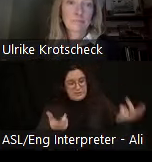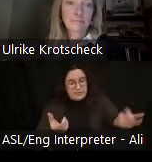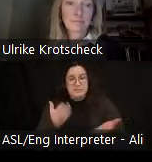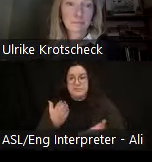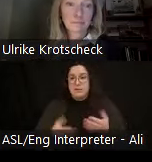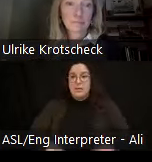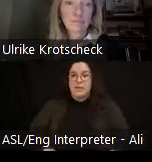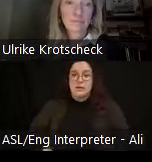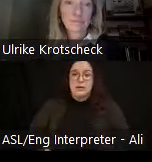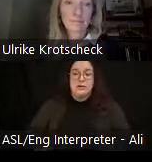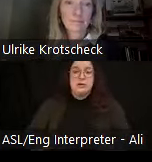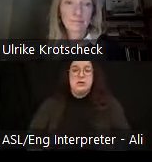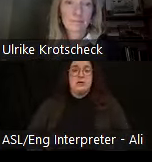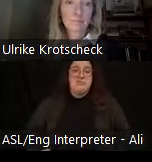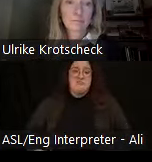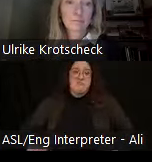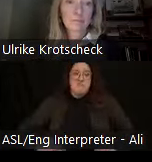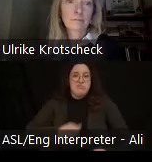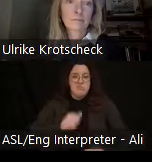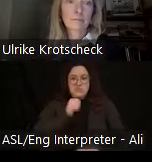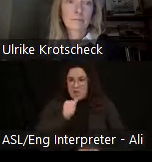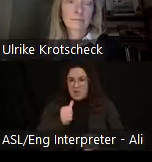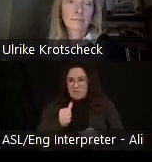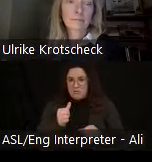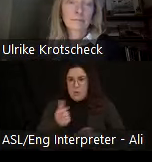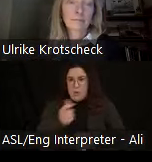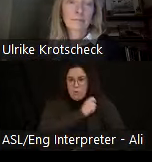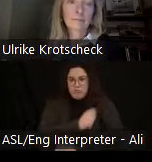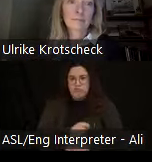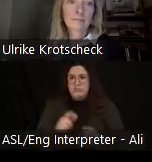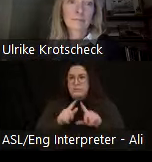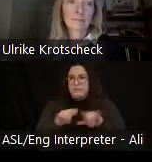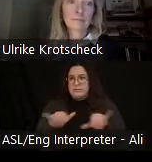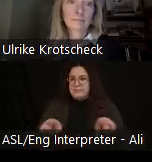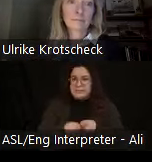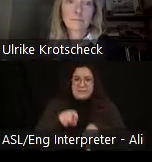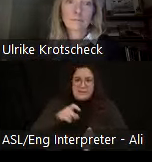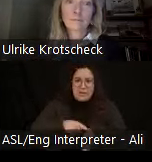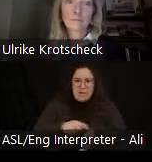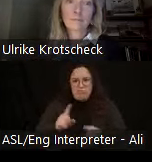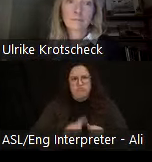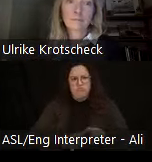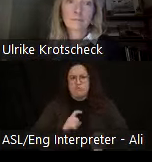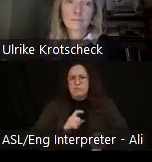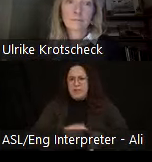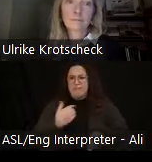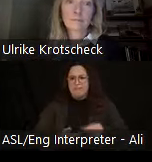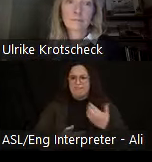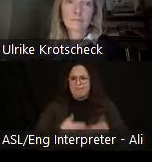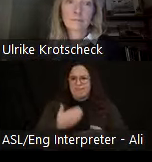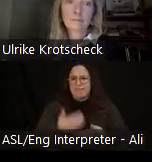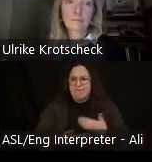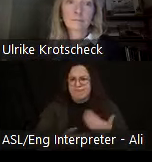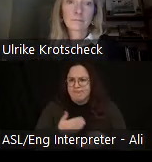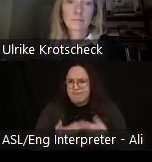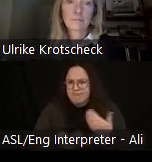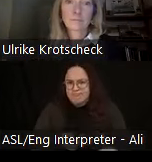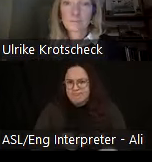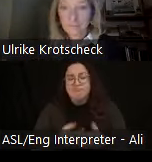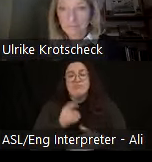at one period and others at another period. And that also helps us differentiate a tattoo from a temporary marking like henna.